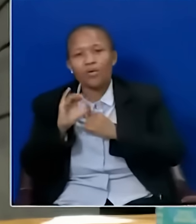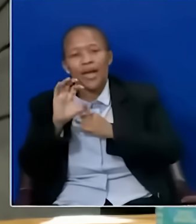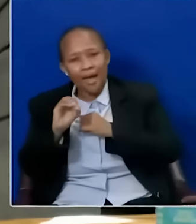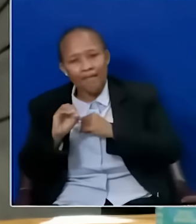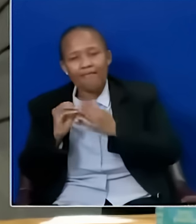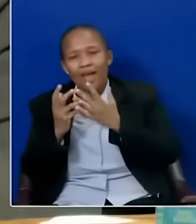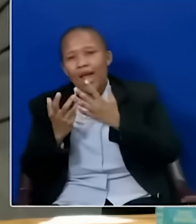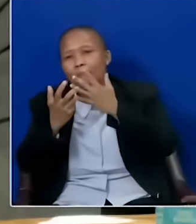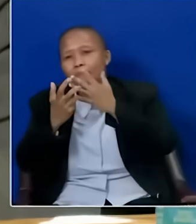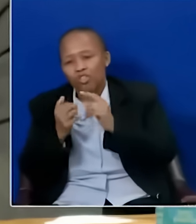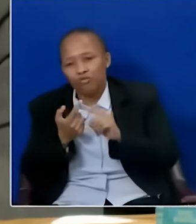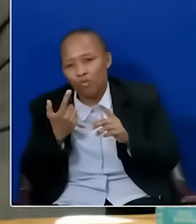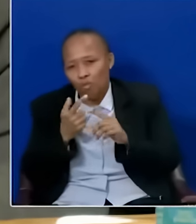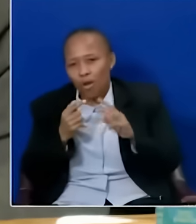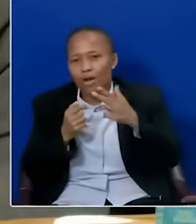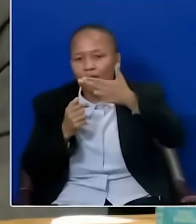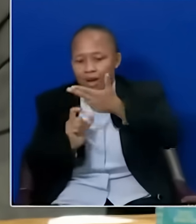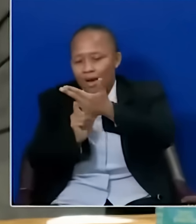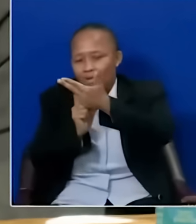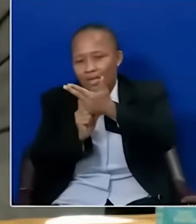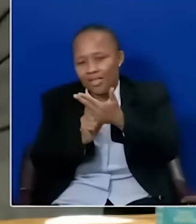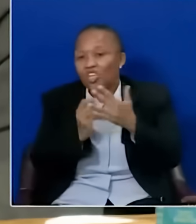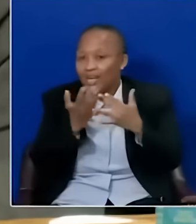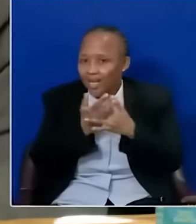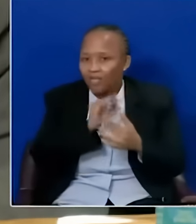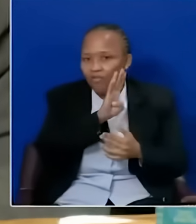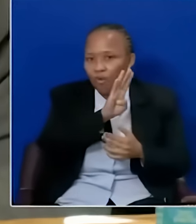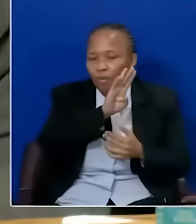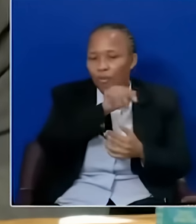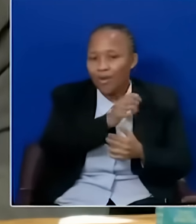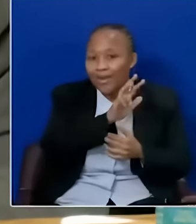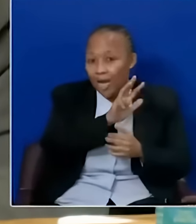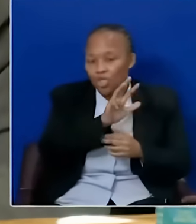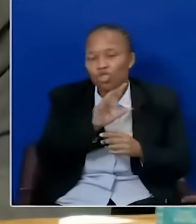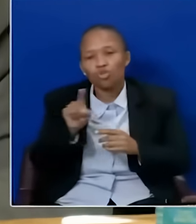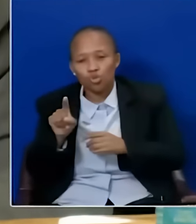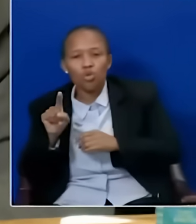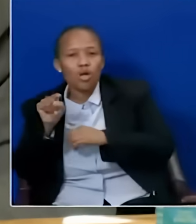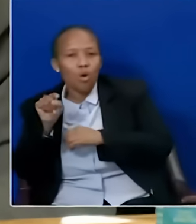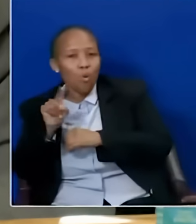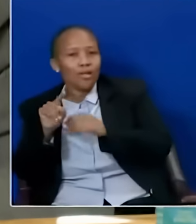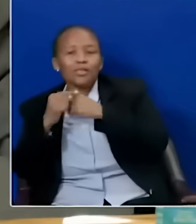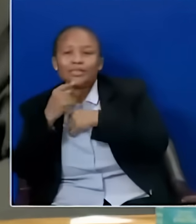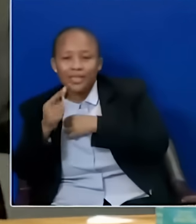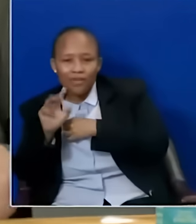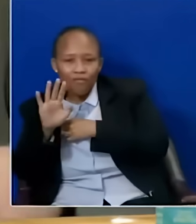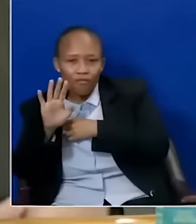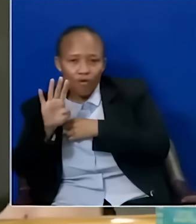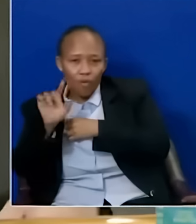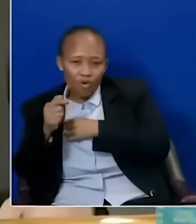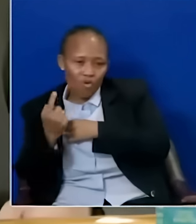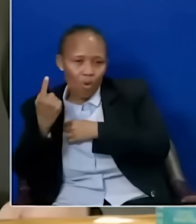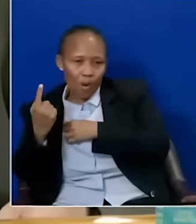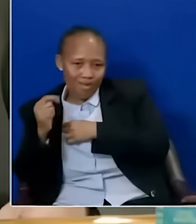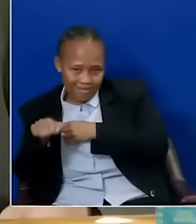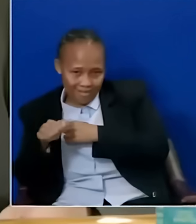in 4.9 to the firearm mentioned in 4.1. So his working notes reflected that match. And just